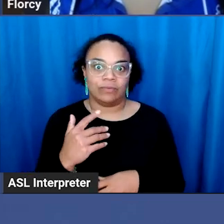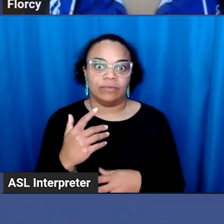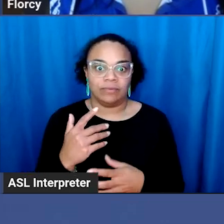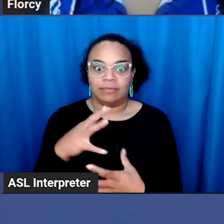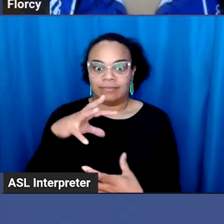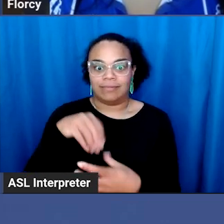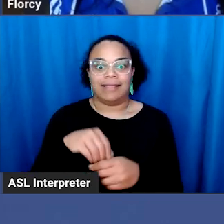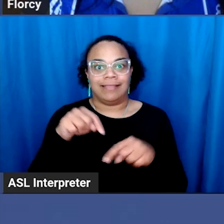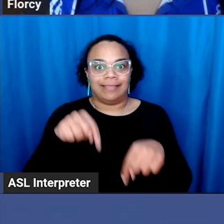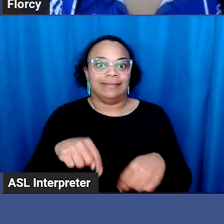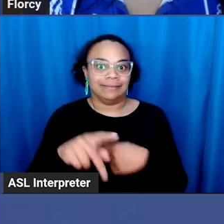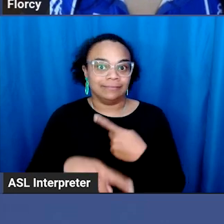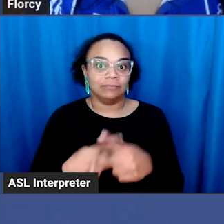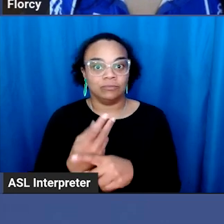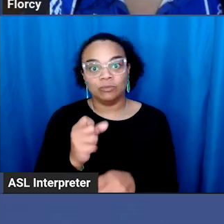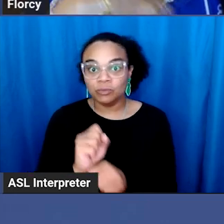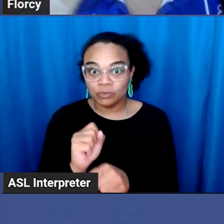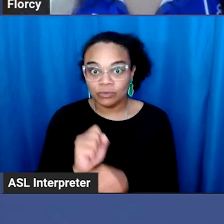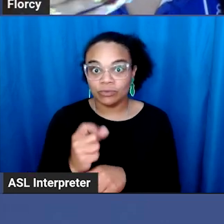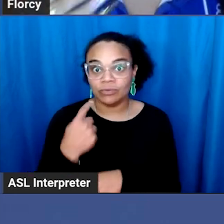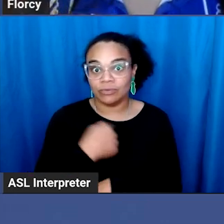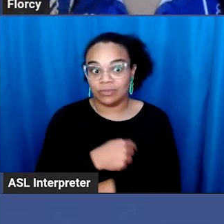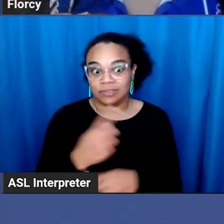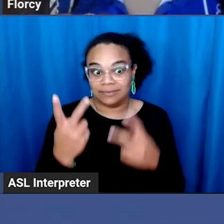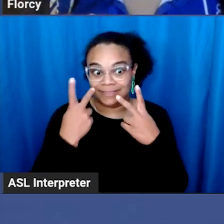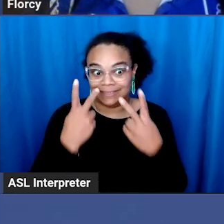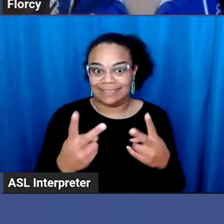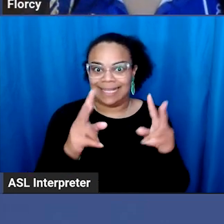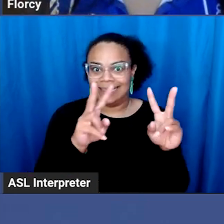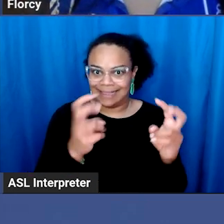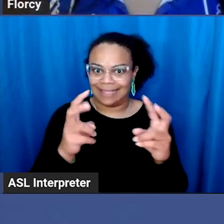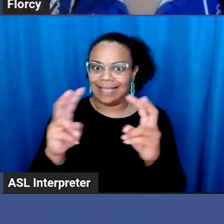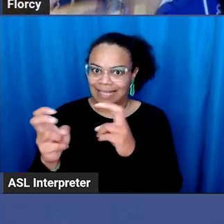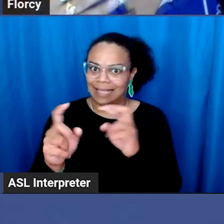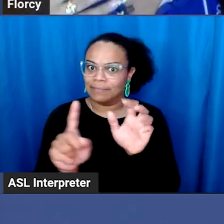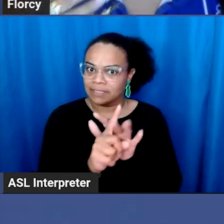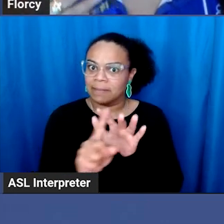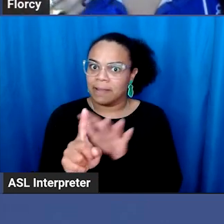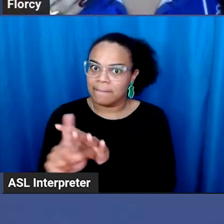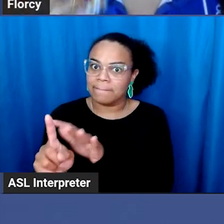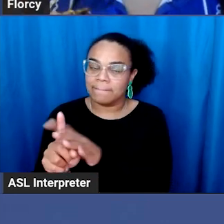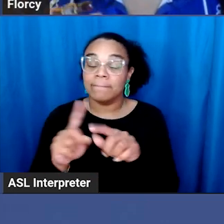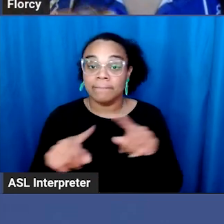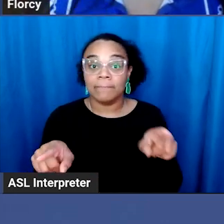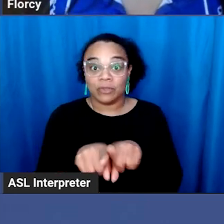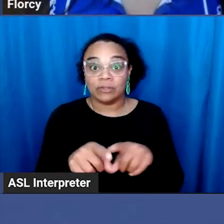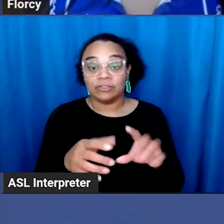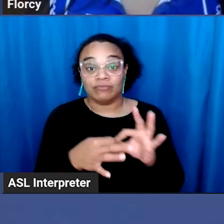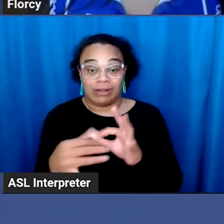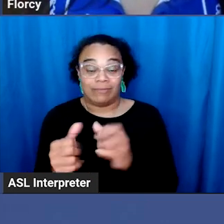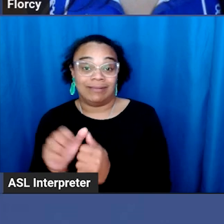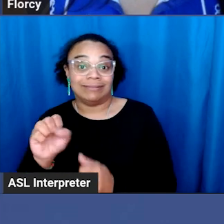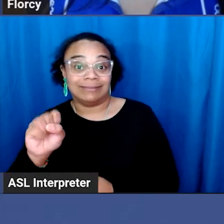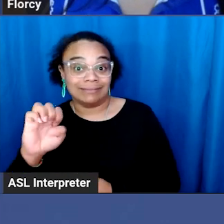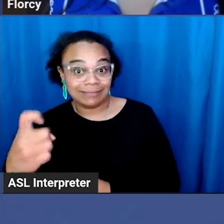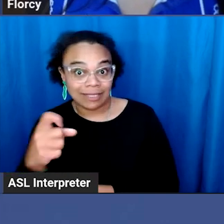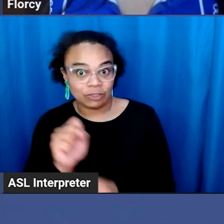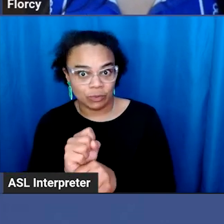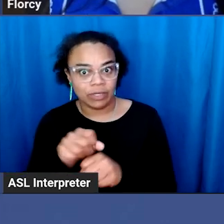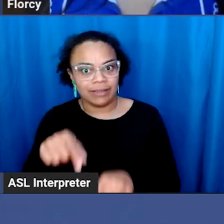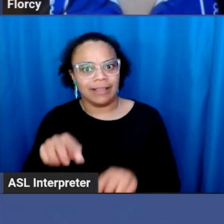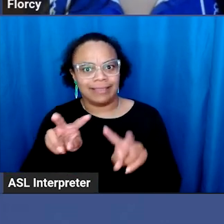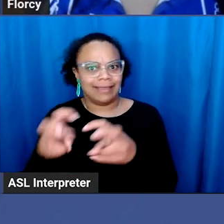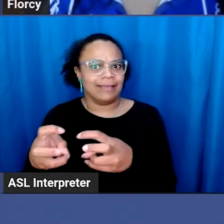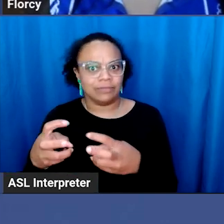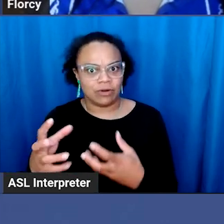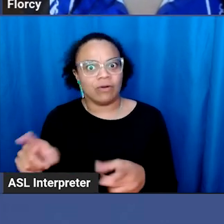within this work, is that we see these themes coming up, but also in sex work in itself, like these themes are also very present